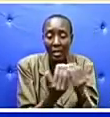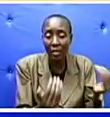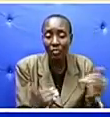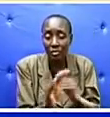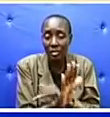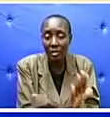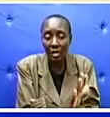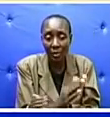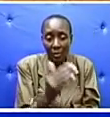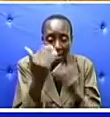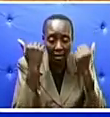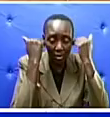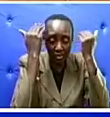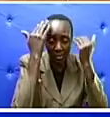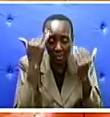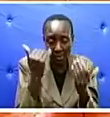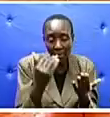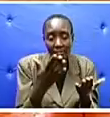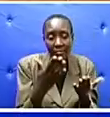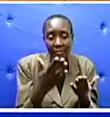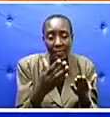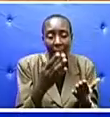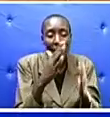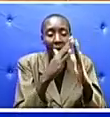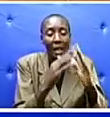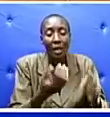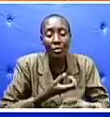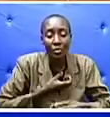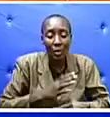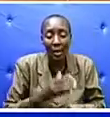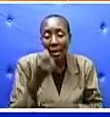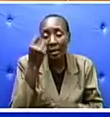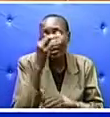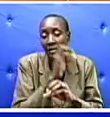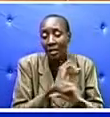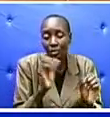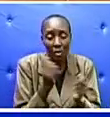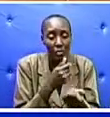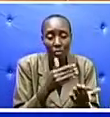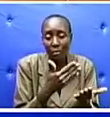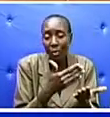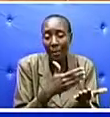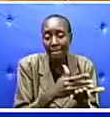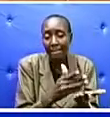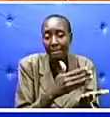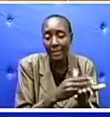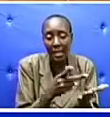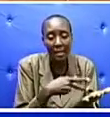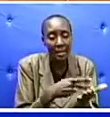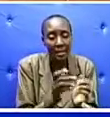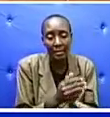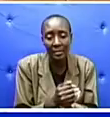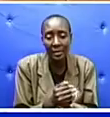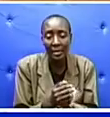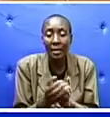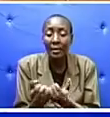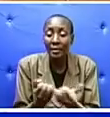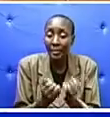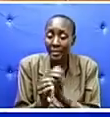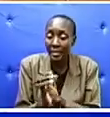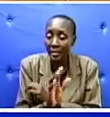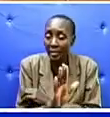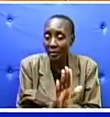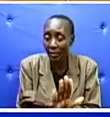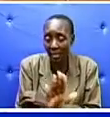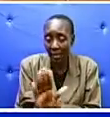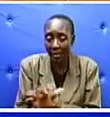your landlord does not understand you don't have a job, because they also need money. It is not their fault. It's a business for them. Exactly. So, you know, we can't complain. We say